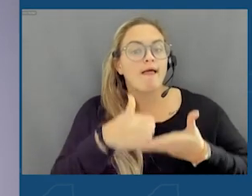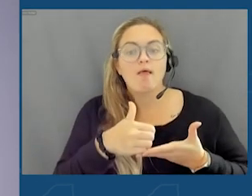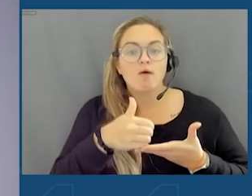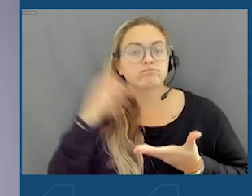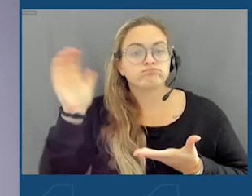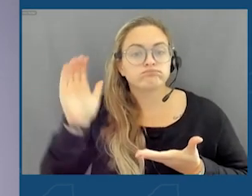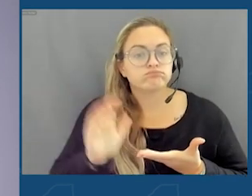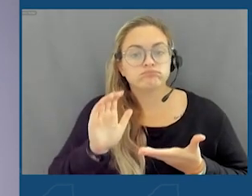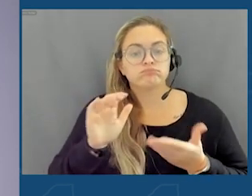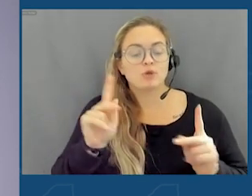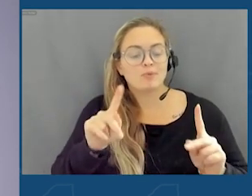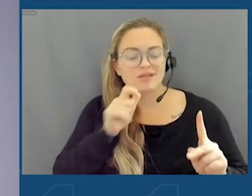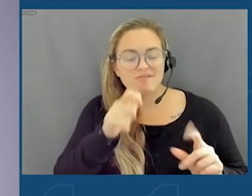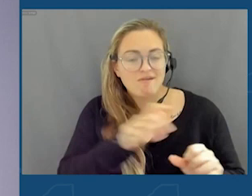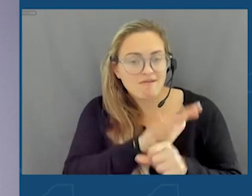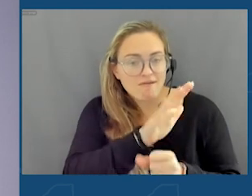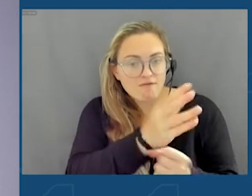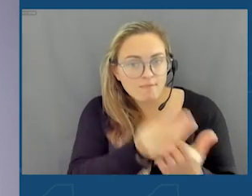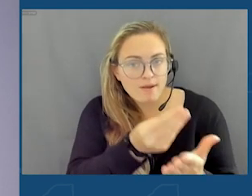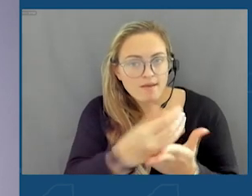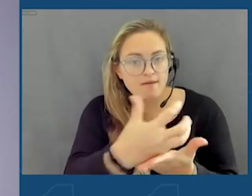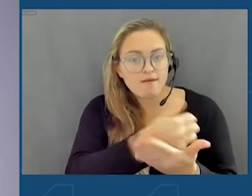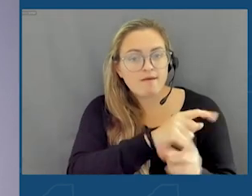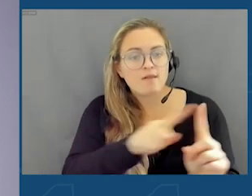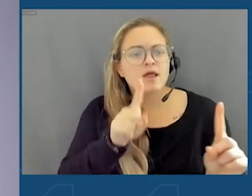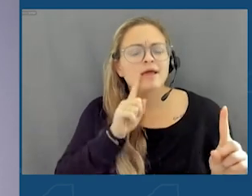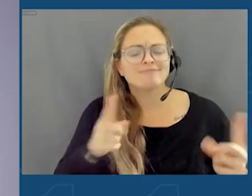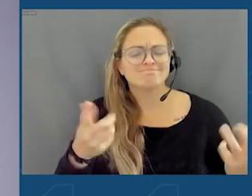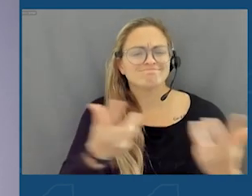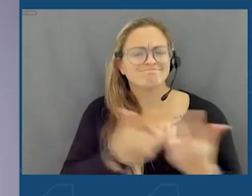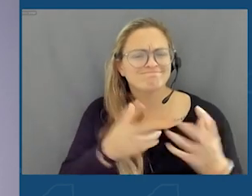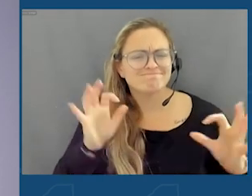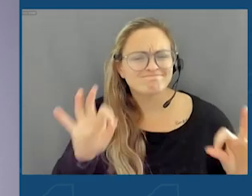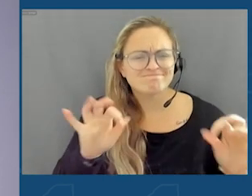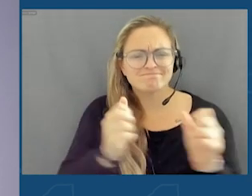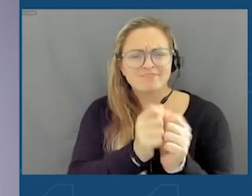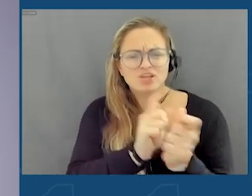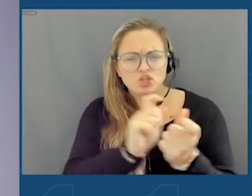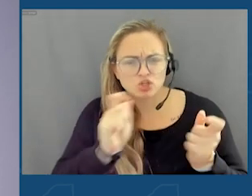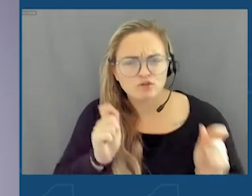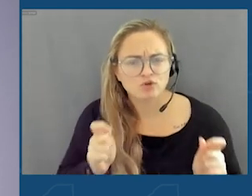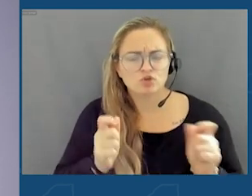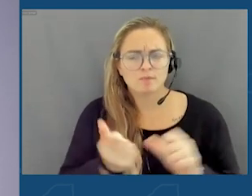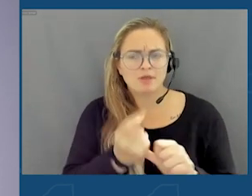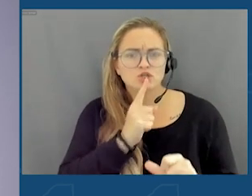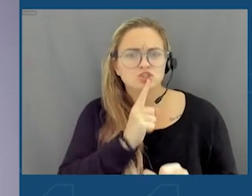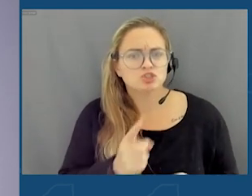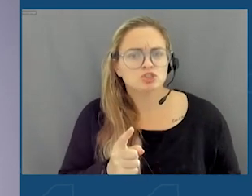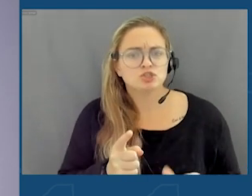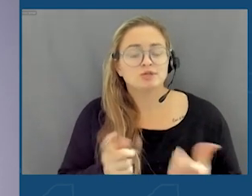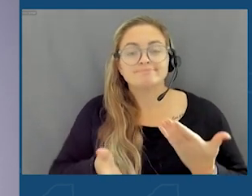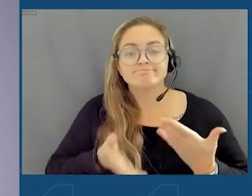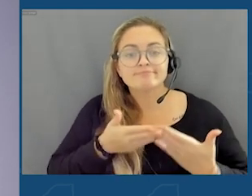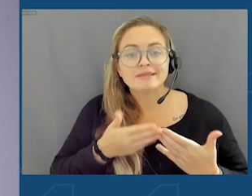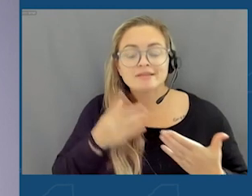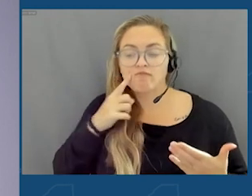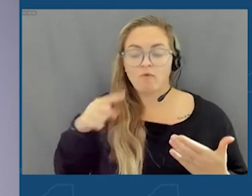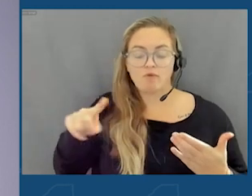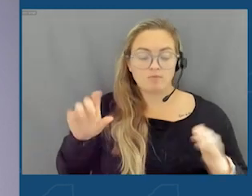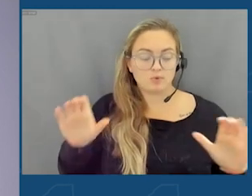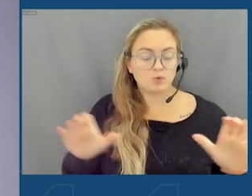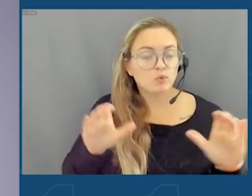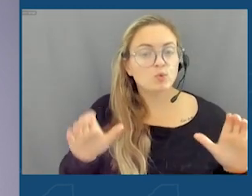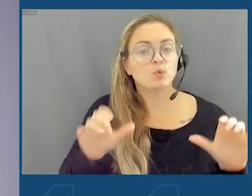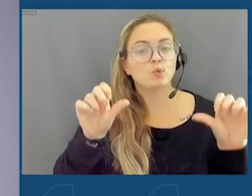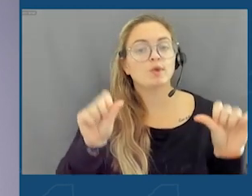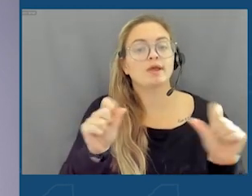income individuals be able to retrofit their homes, make these conversions, make it so it's easy for them to do, and they